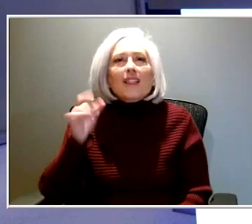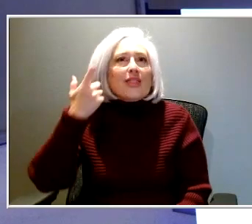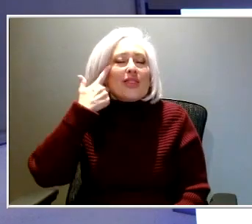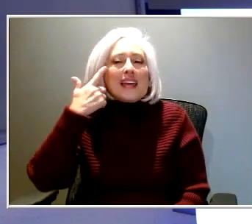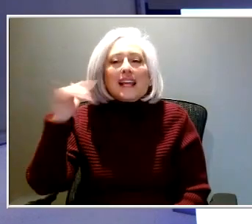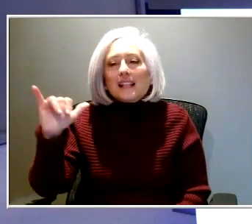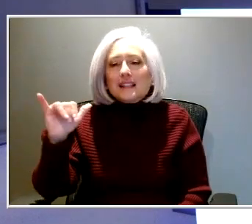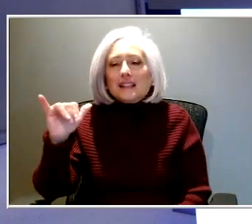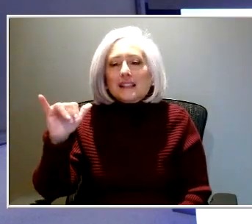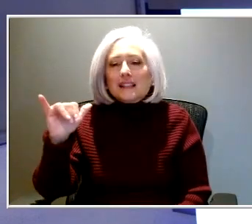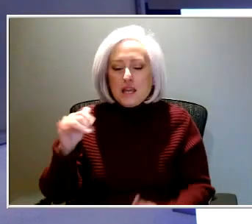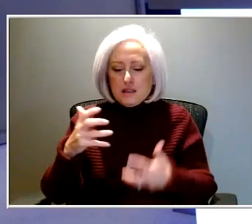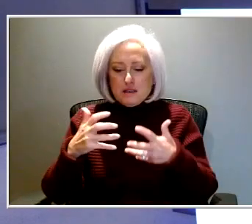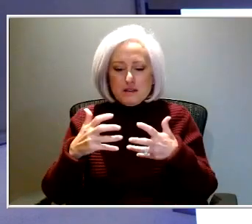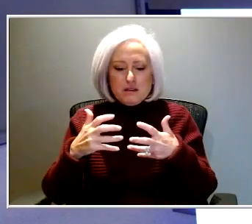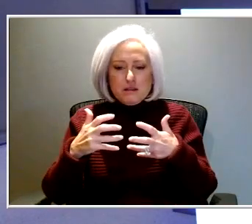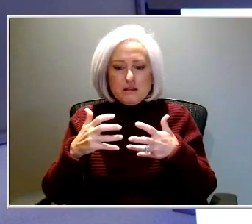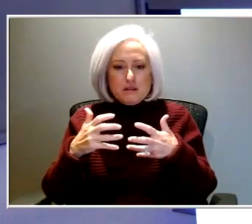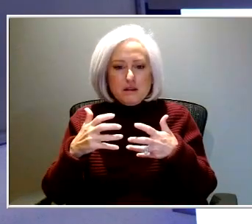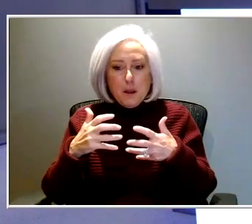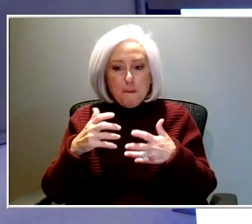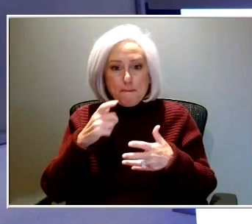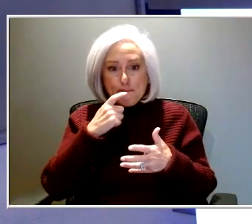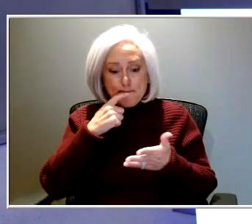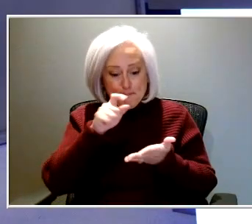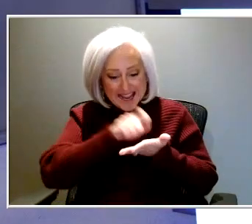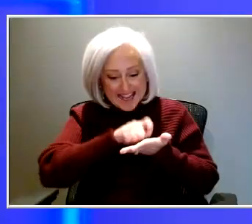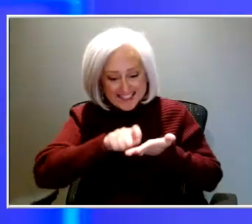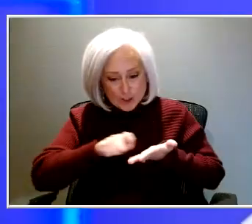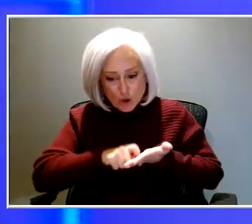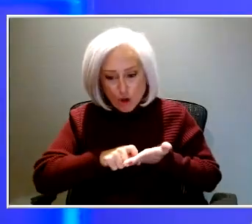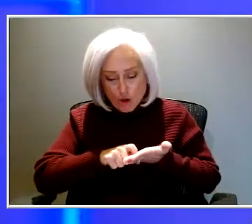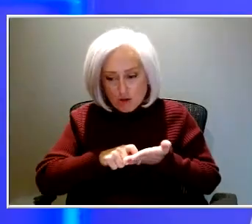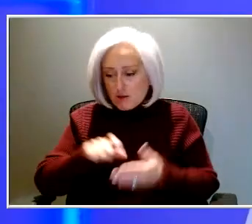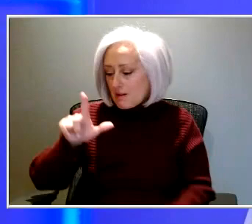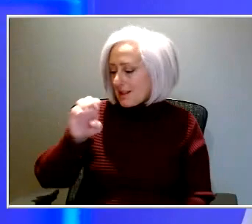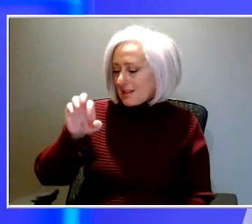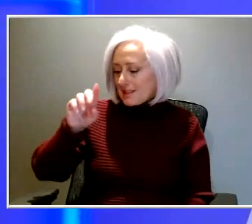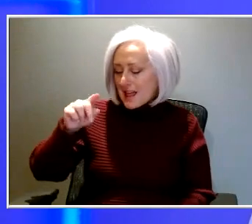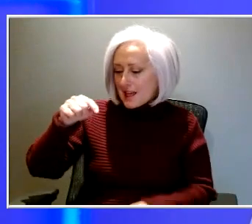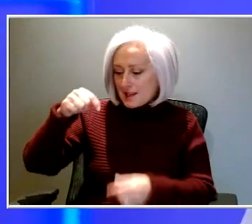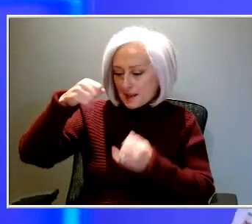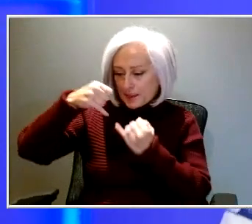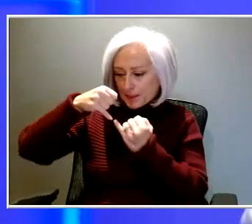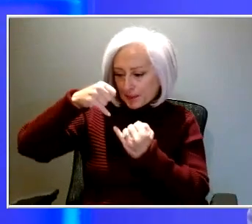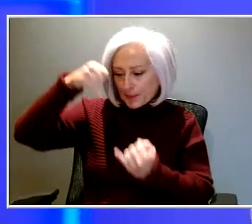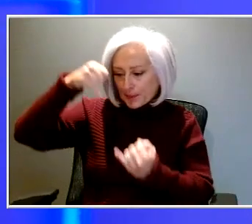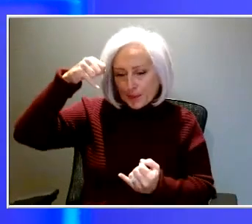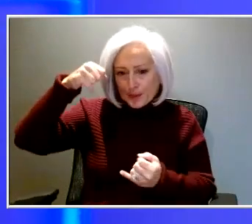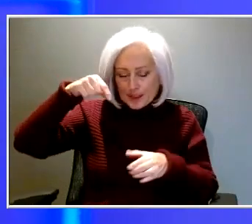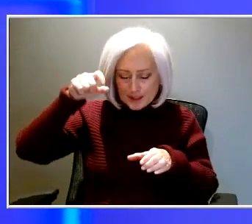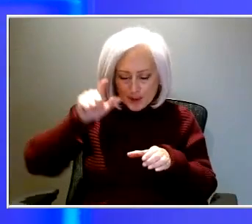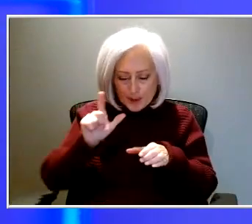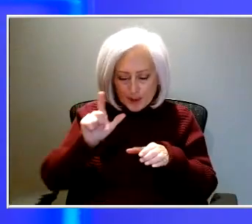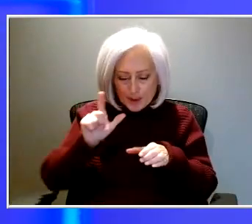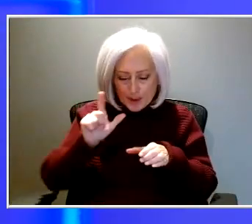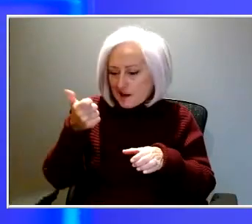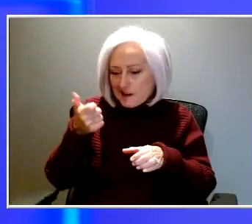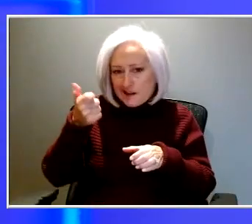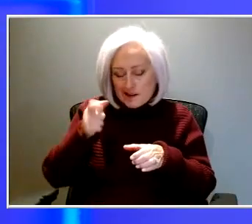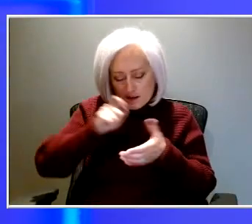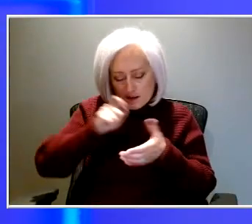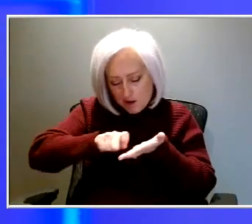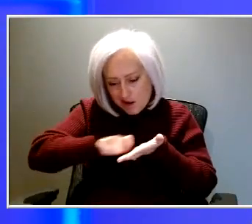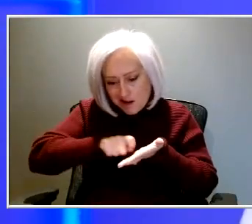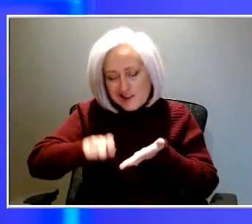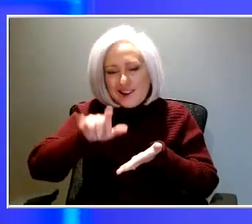who used to use mechanical pencils. And it kind of looks like the lead, but very short. So very, very little seeds that deliver radiation